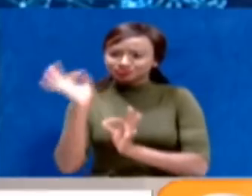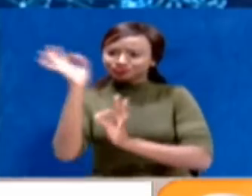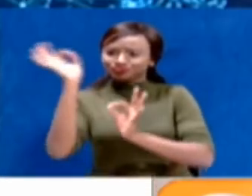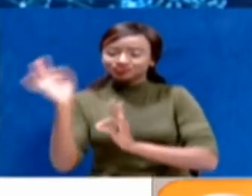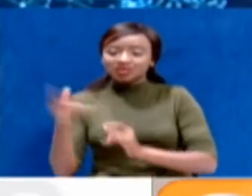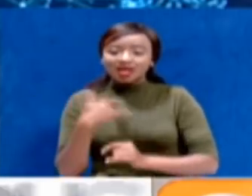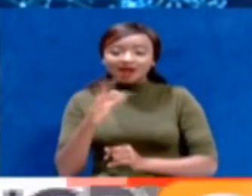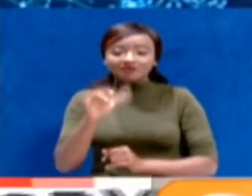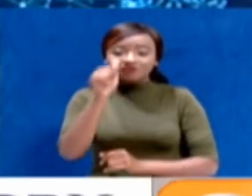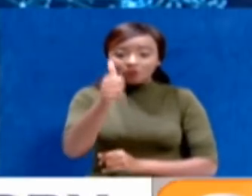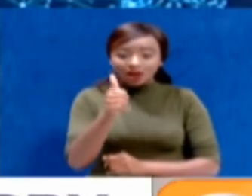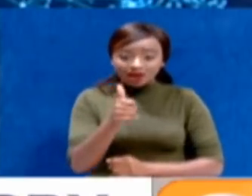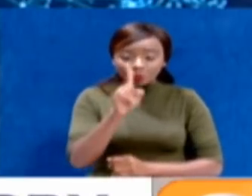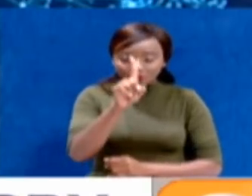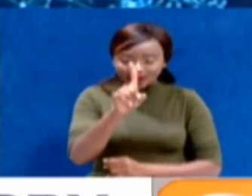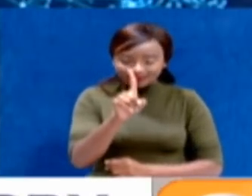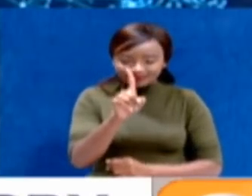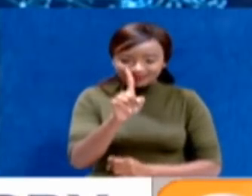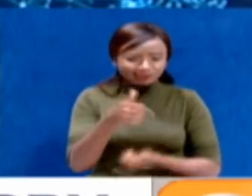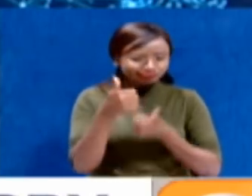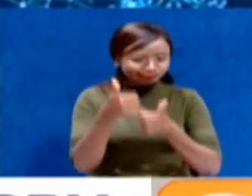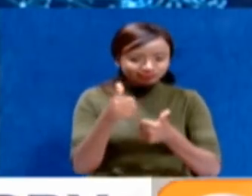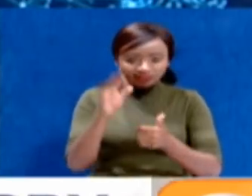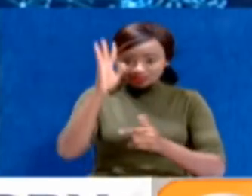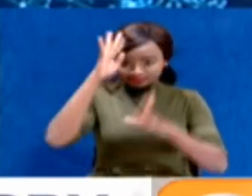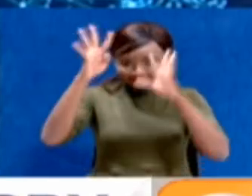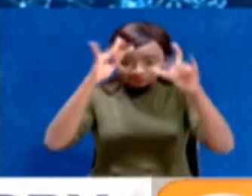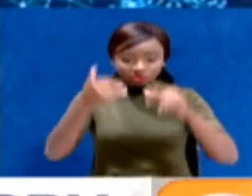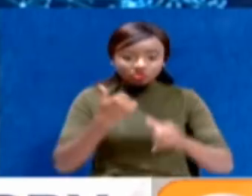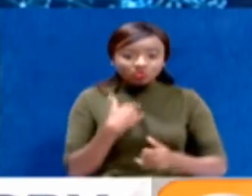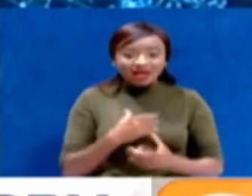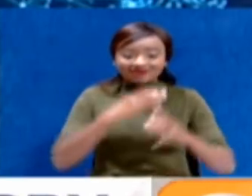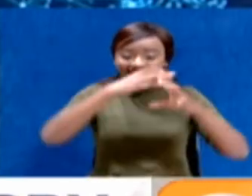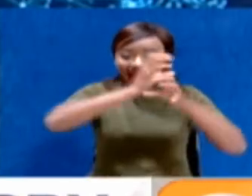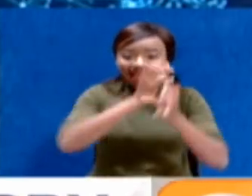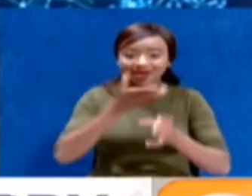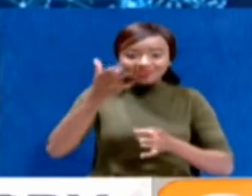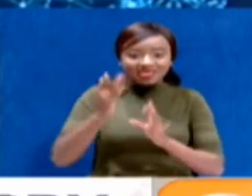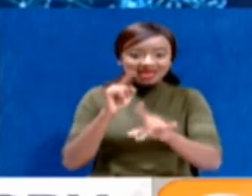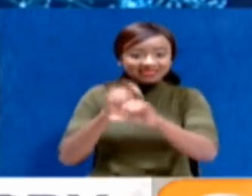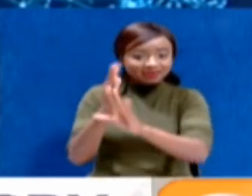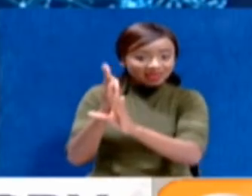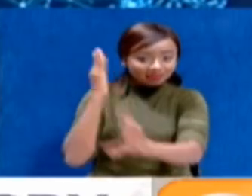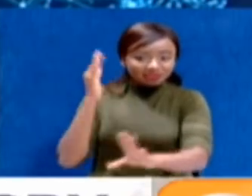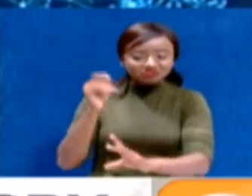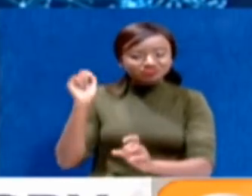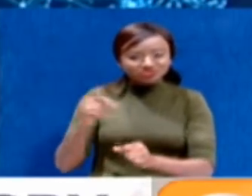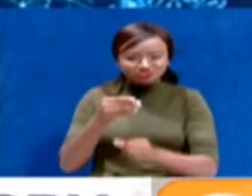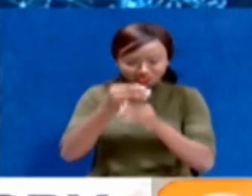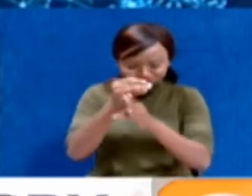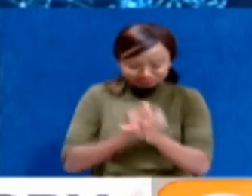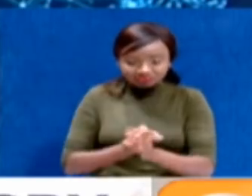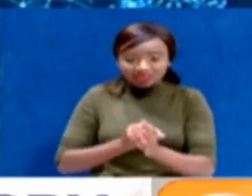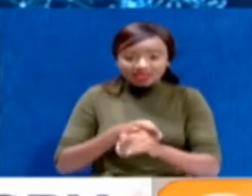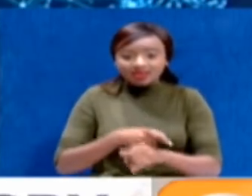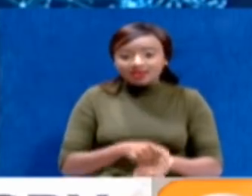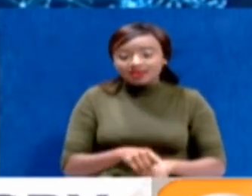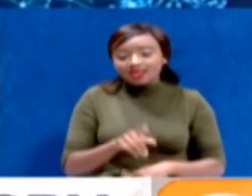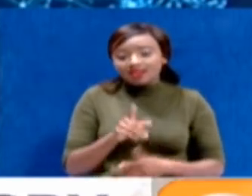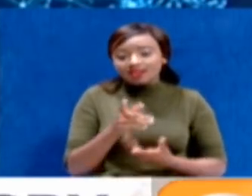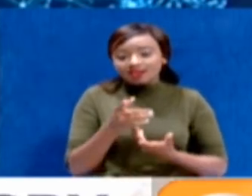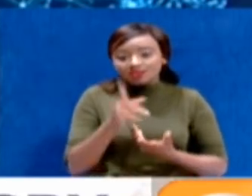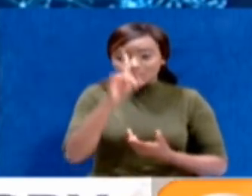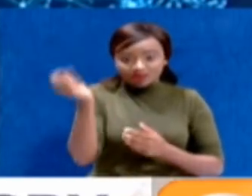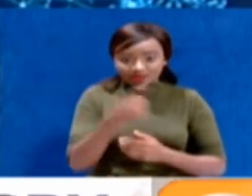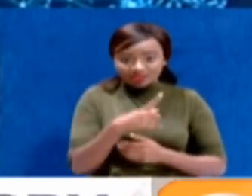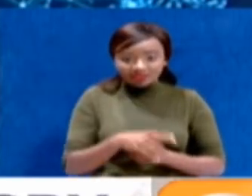A unique initiative to have a mobile computer laboratory in a bus is set to be complete in the next 1 month. The digibus,